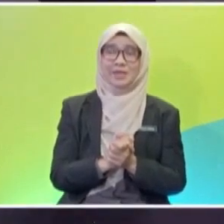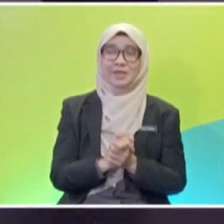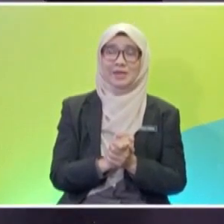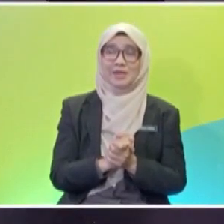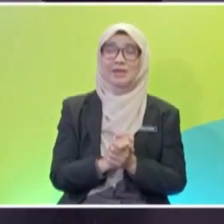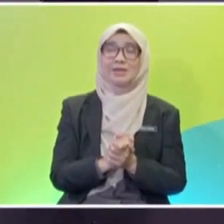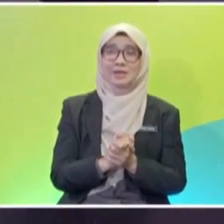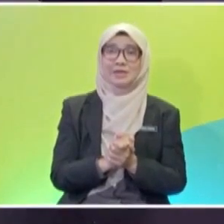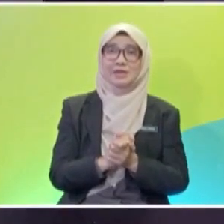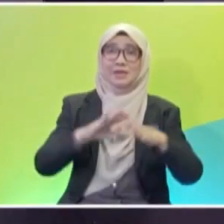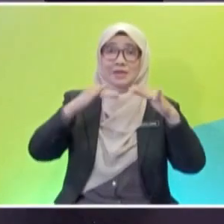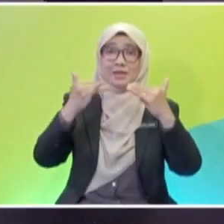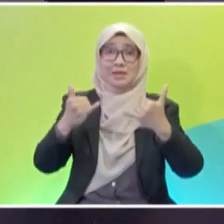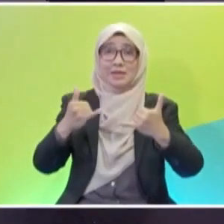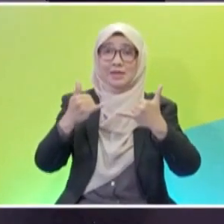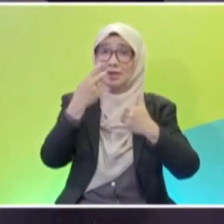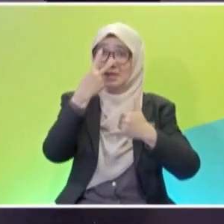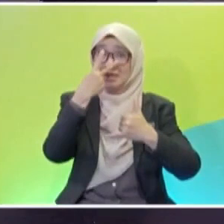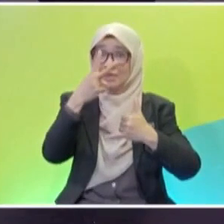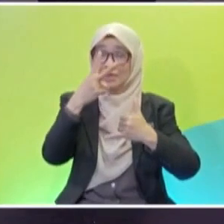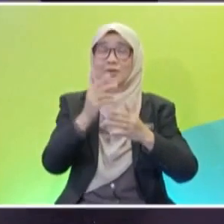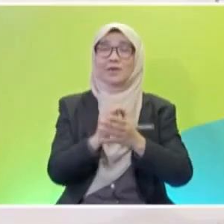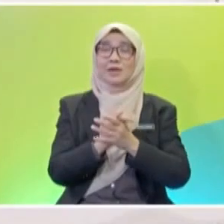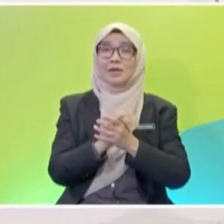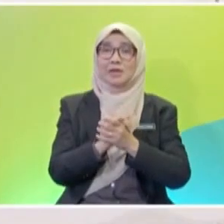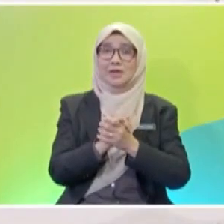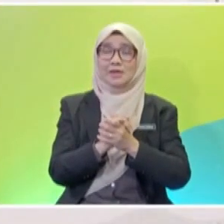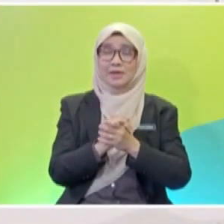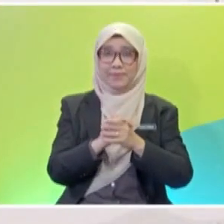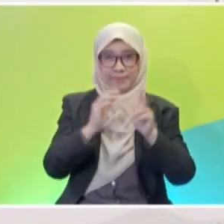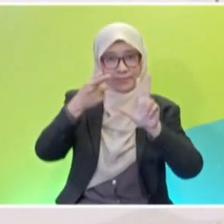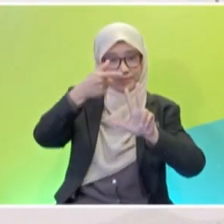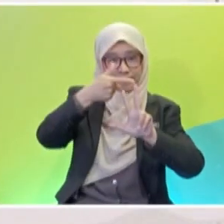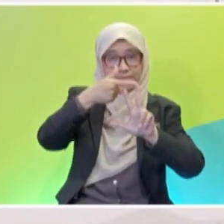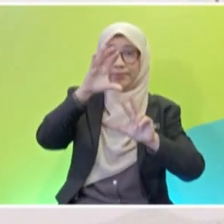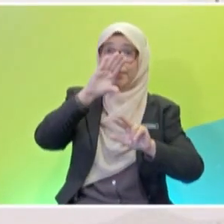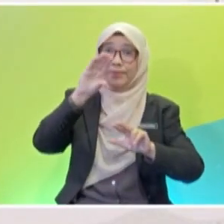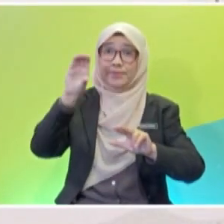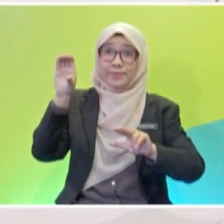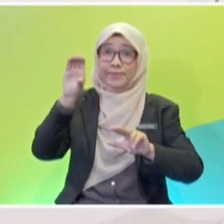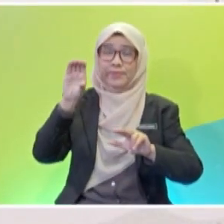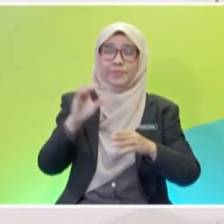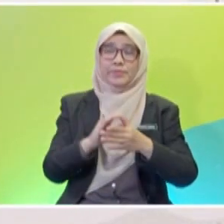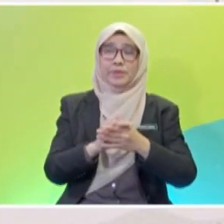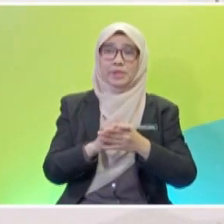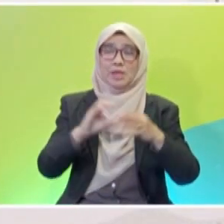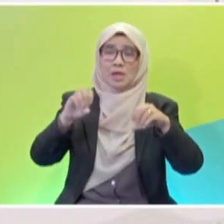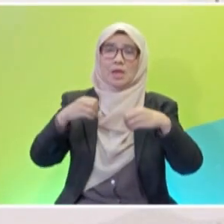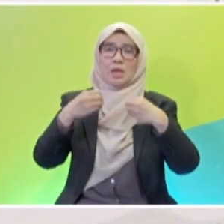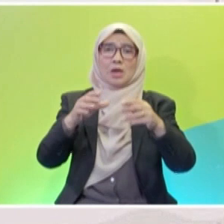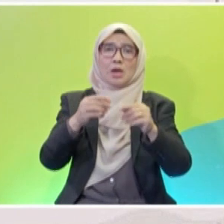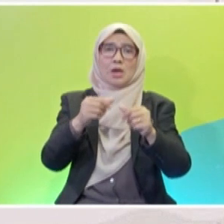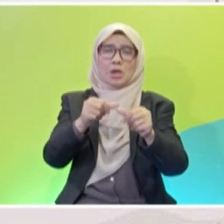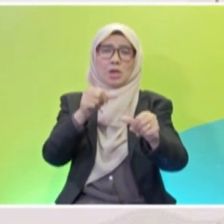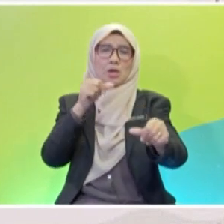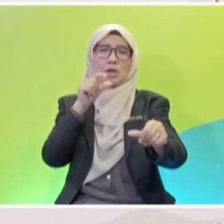I'm going to share. So if you have a look at the screen now, in paragraph 3, as what Joshina has mentioned, it's all about how far can you